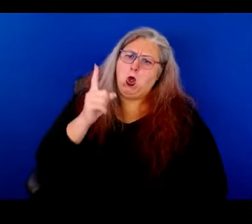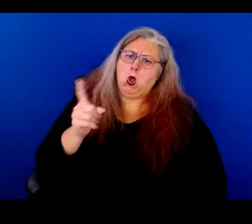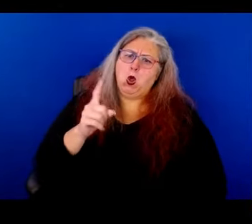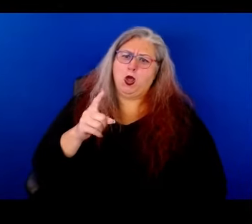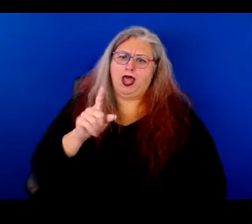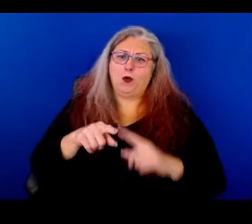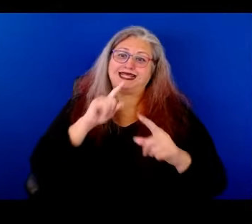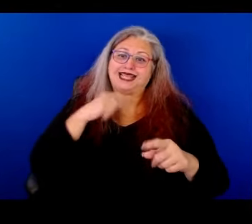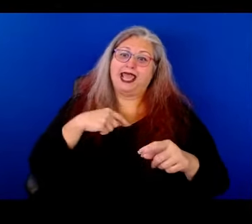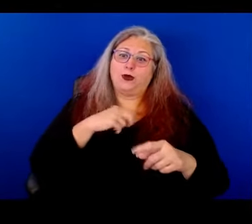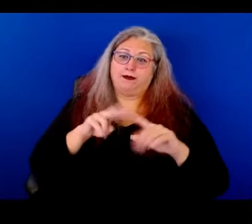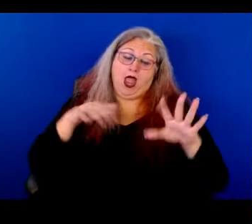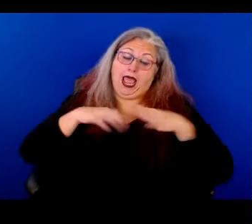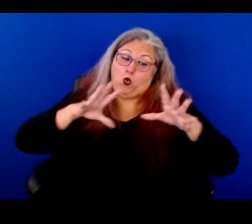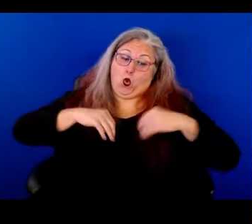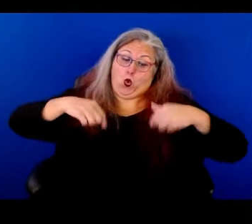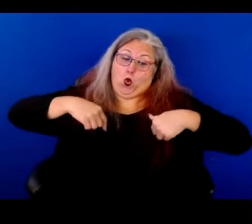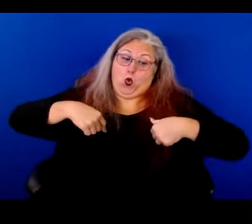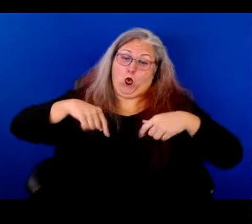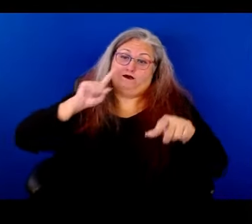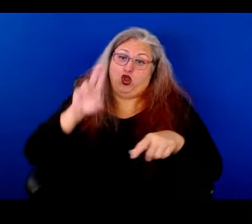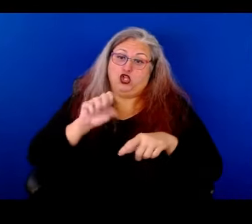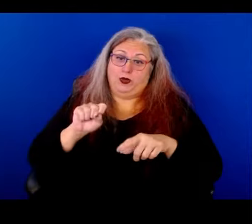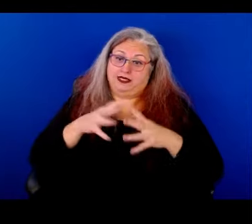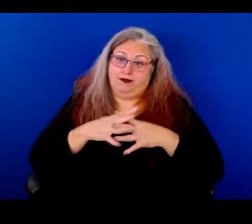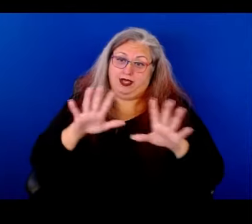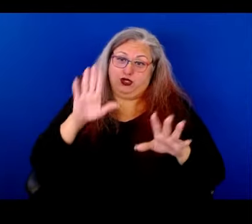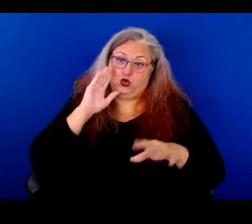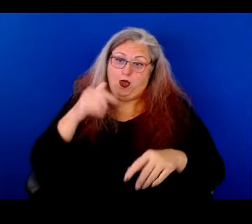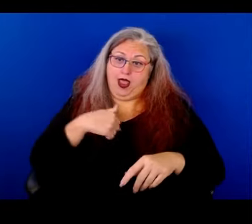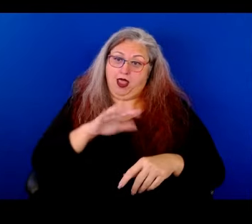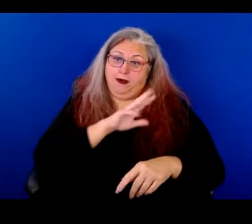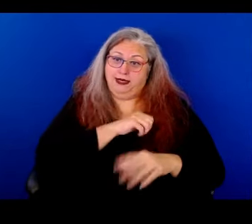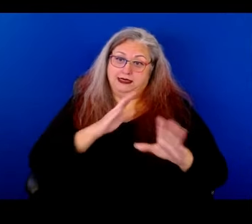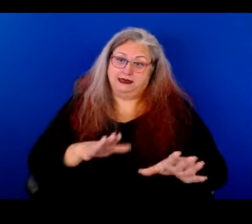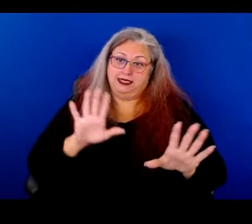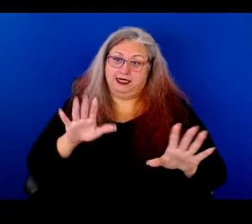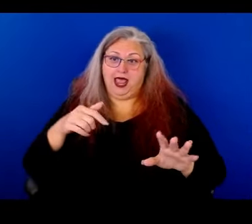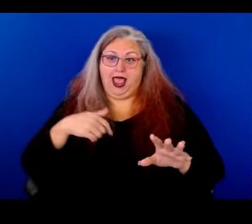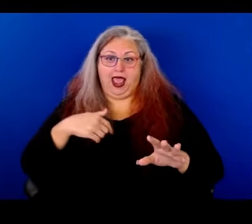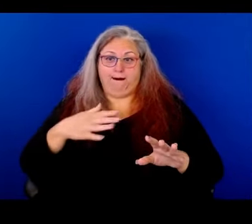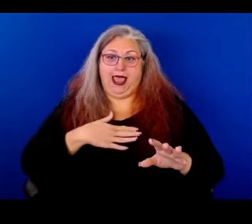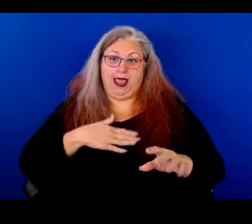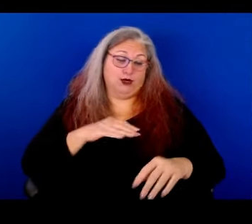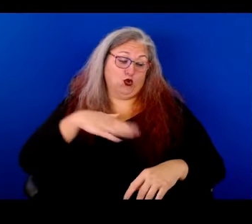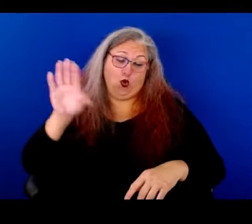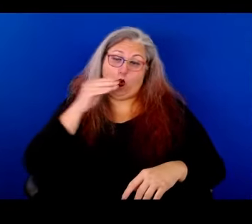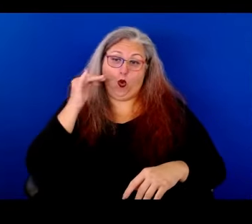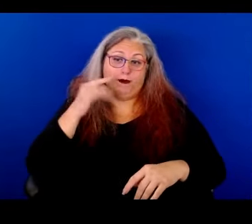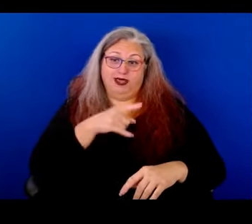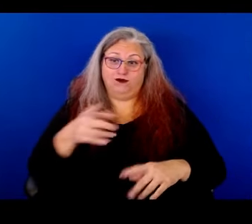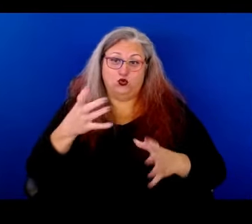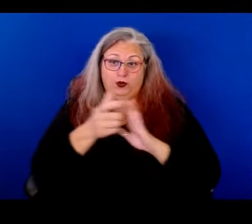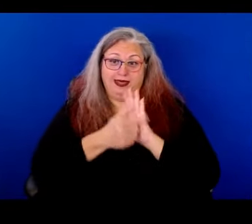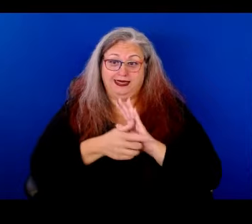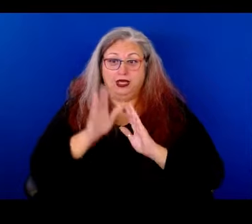when I say we, I take no ownership of the United States of America. You know, I'm Palestinian, and I'm happy to go home if anyone